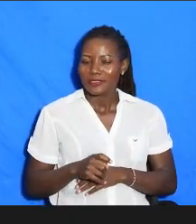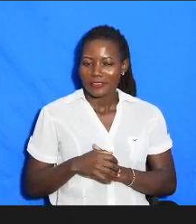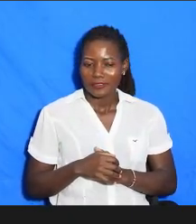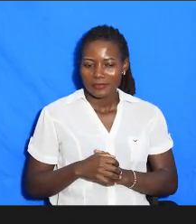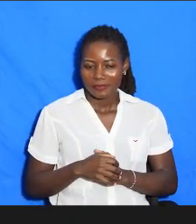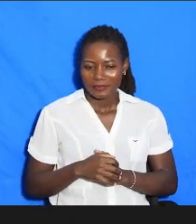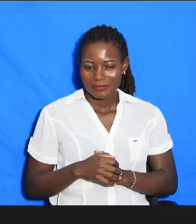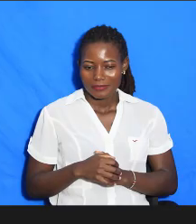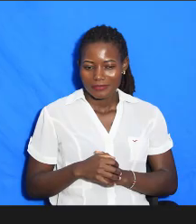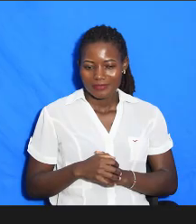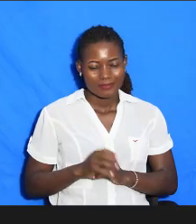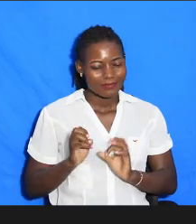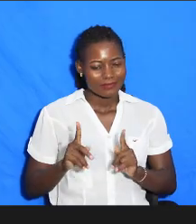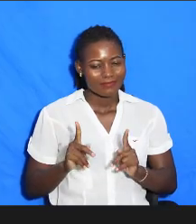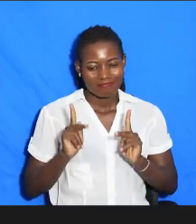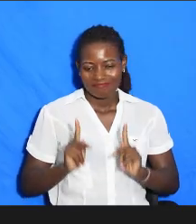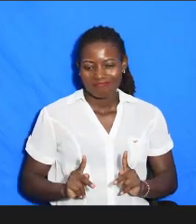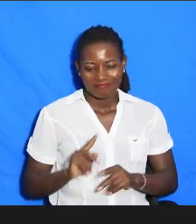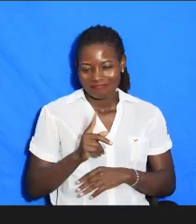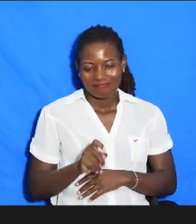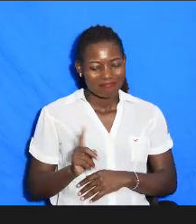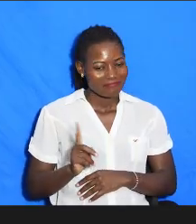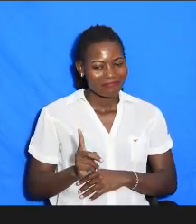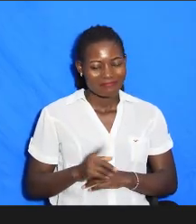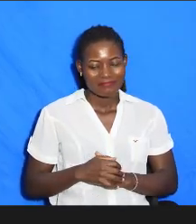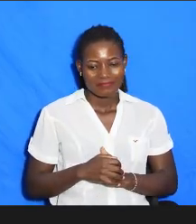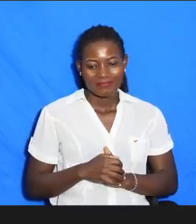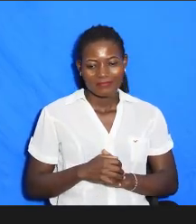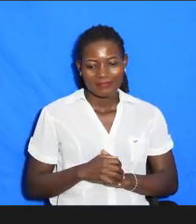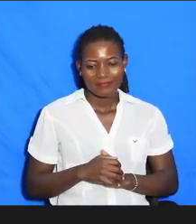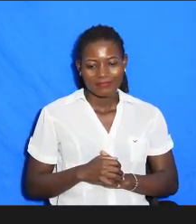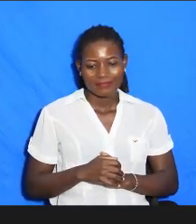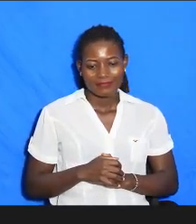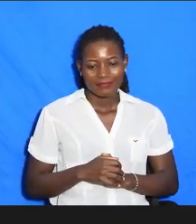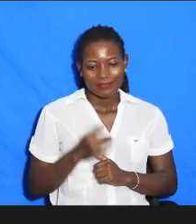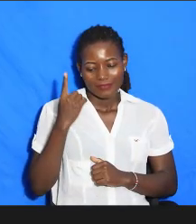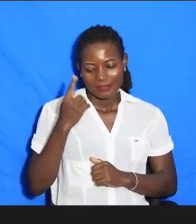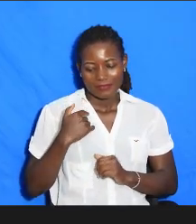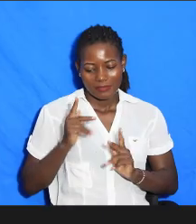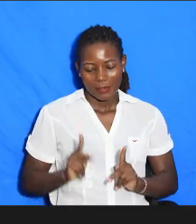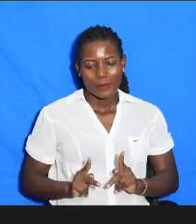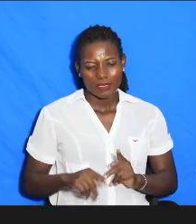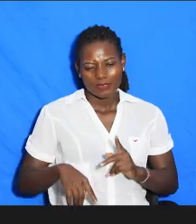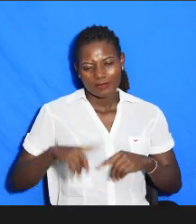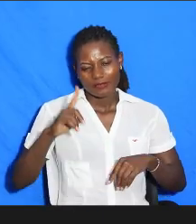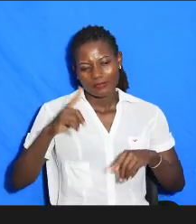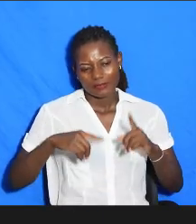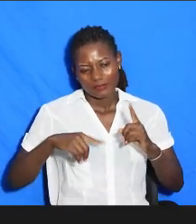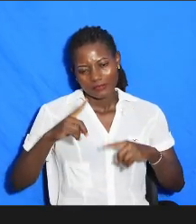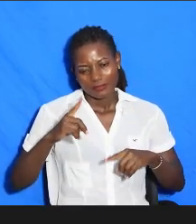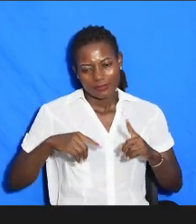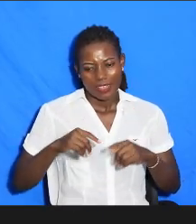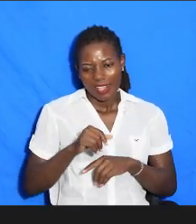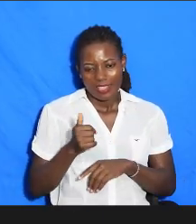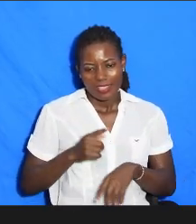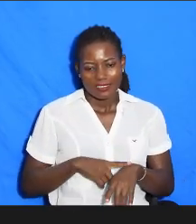I don't mind it being personal. I do I'd say for me personally, it fluctuates. I can say there are times